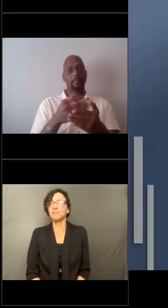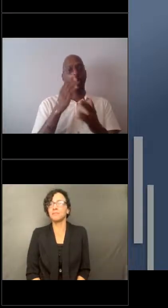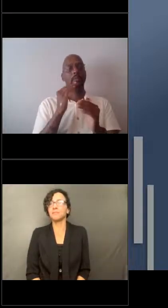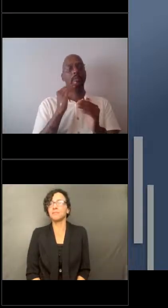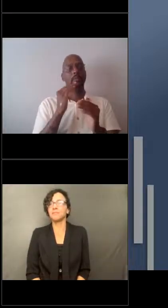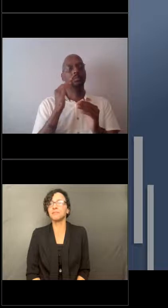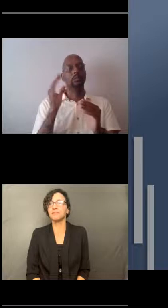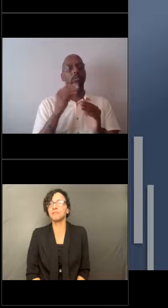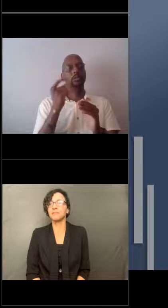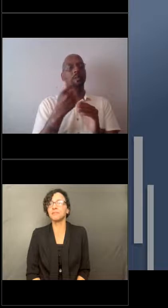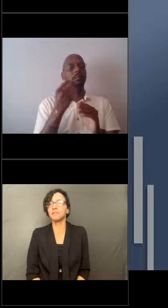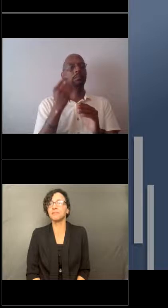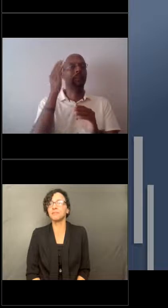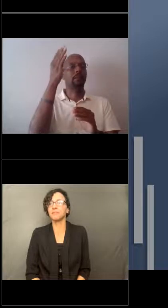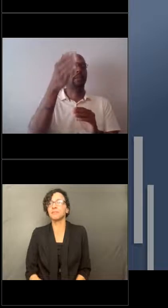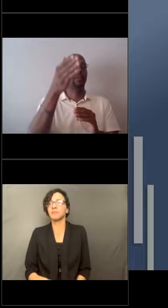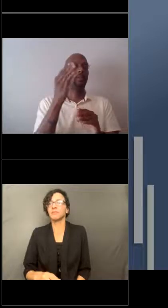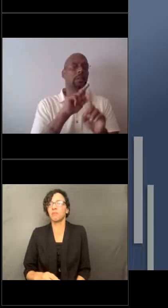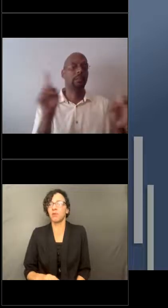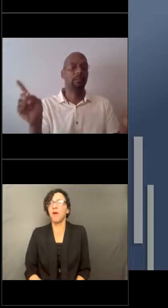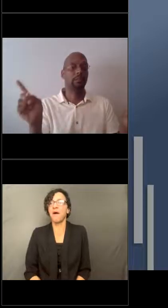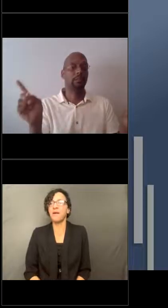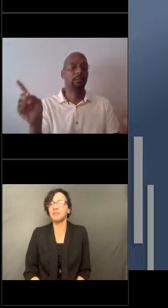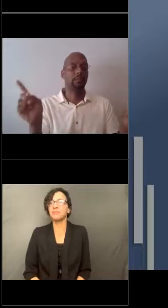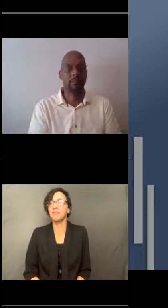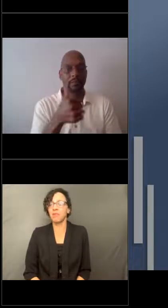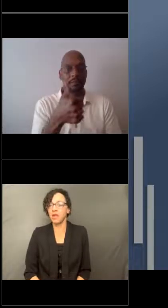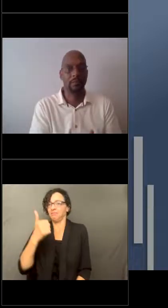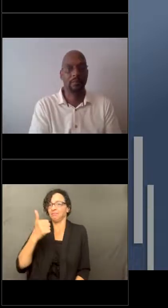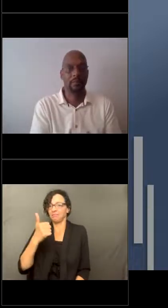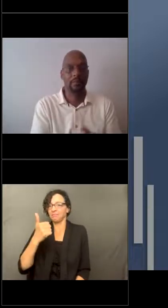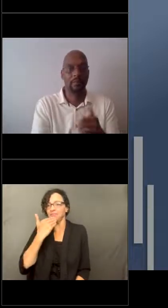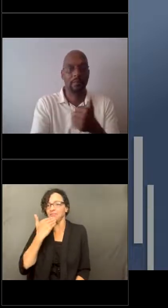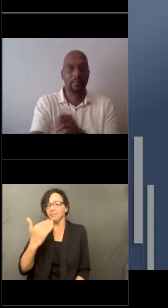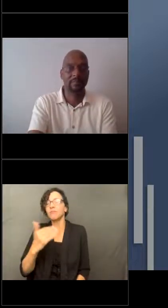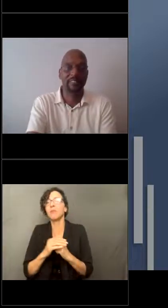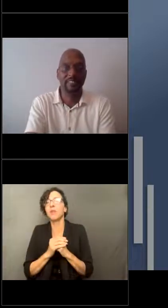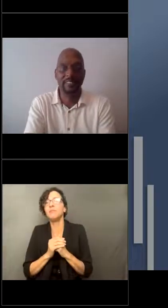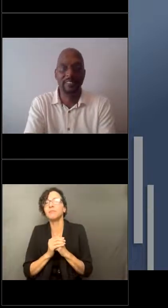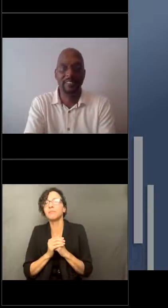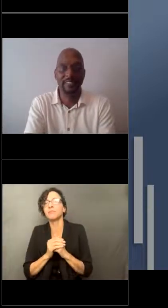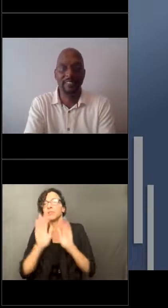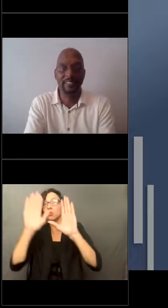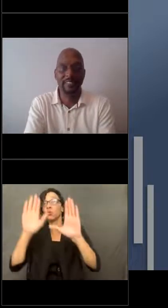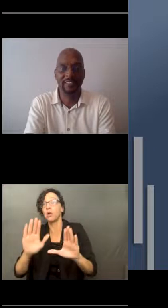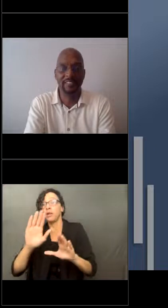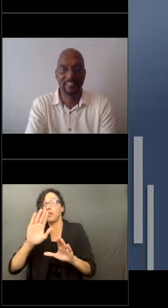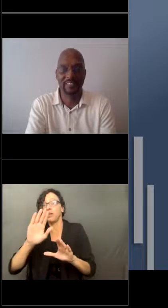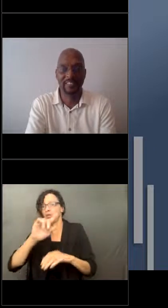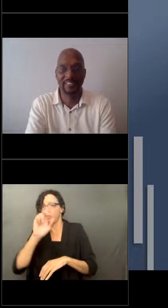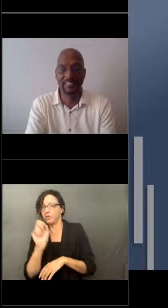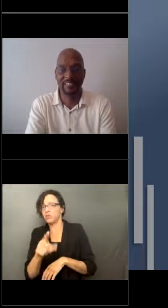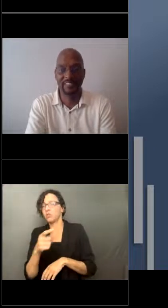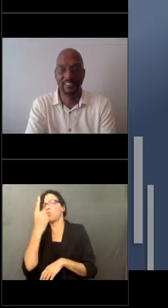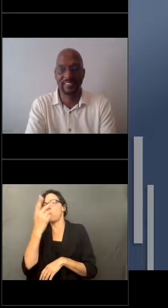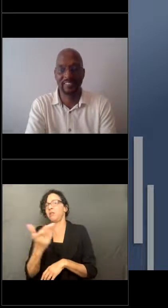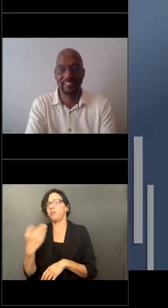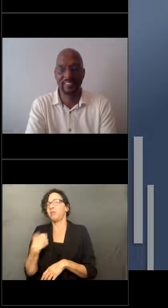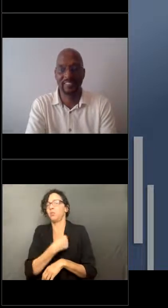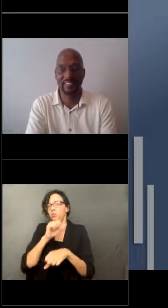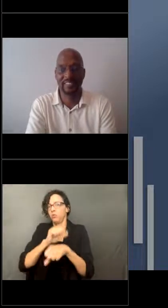Commissioner, that's a great question. One of the things we're working on is our annual report to the legislature with recommendations